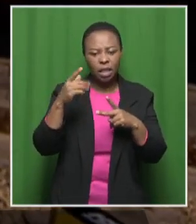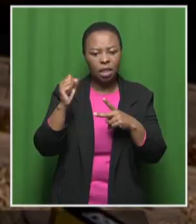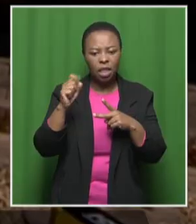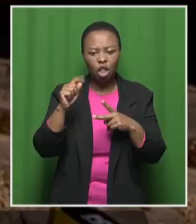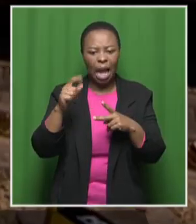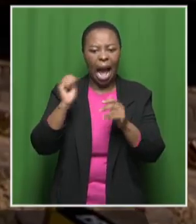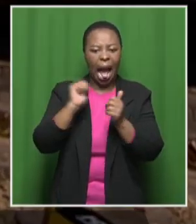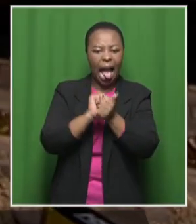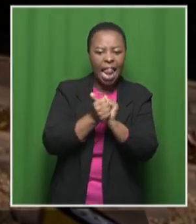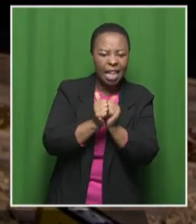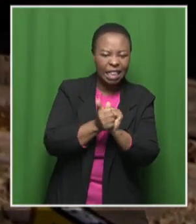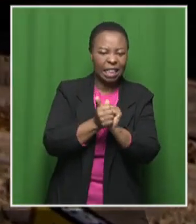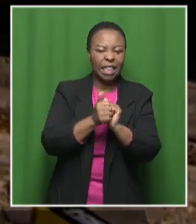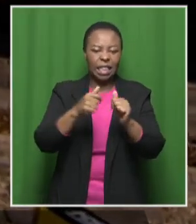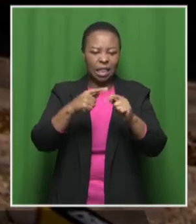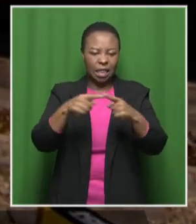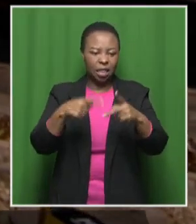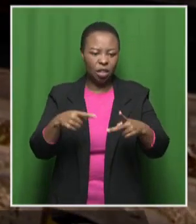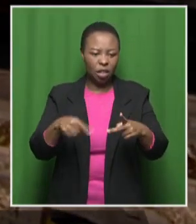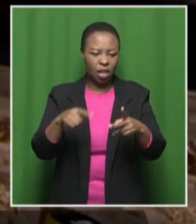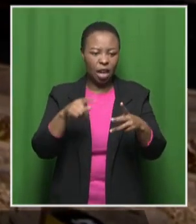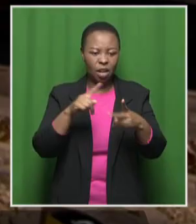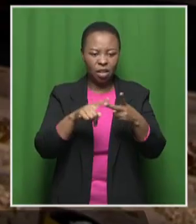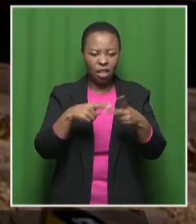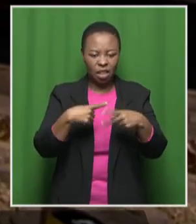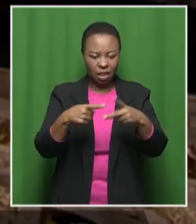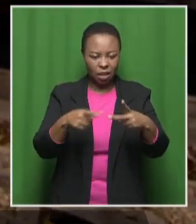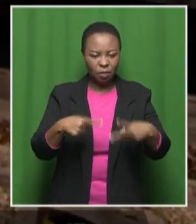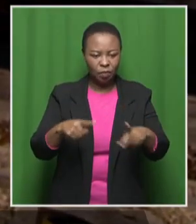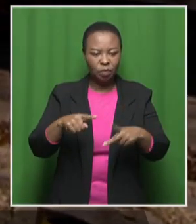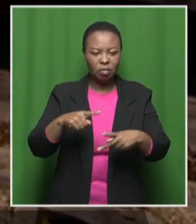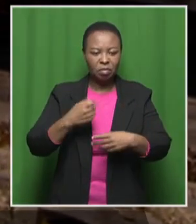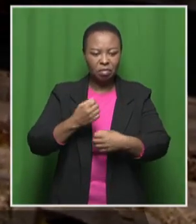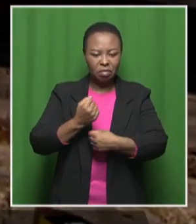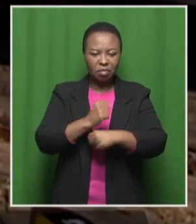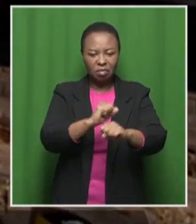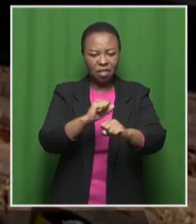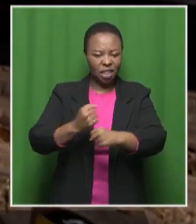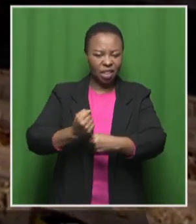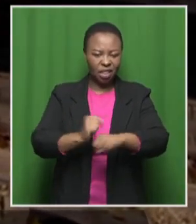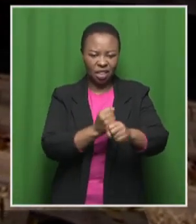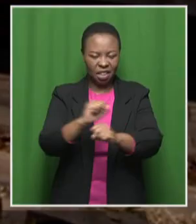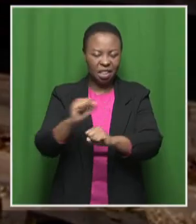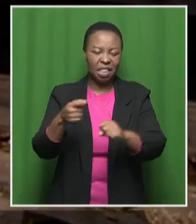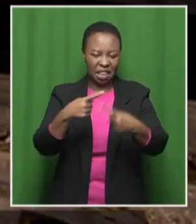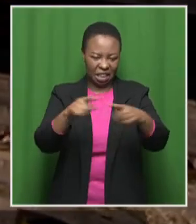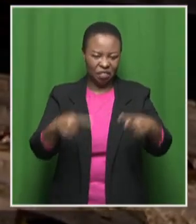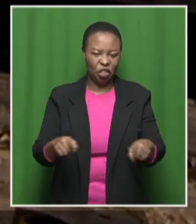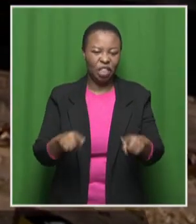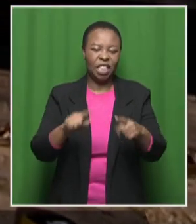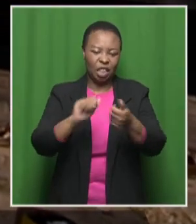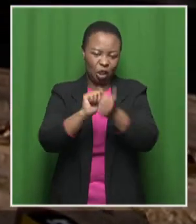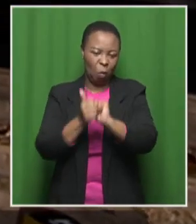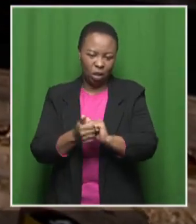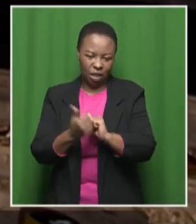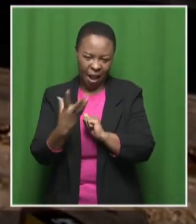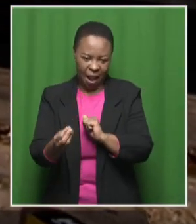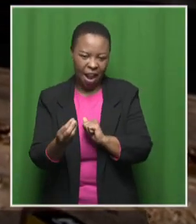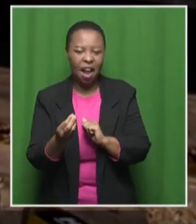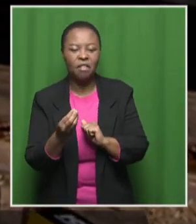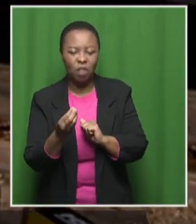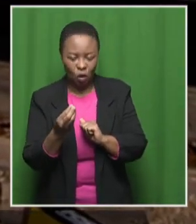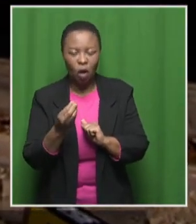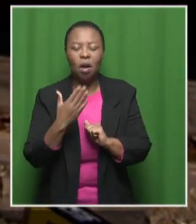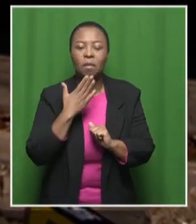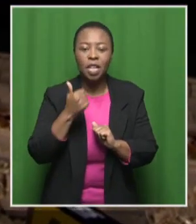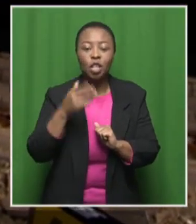got athletics, and that's what we want to do. We want to inspire the next generation of great South African athletes to go out there